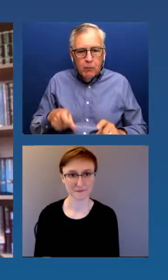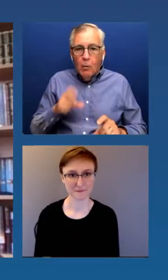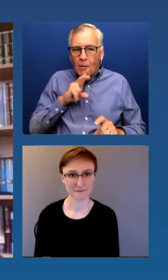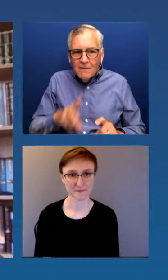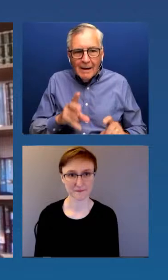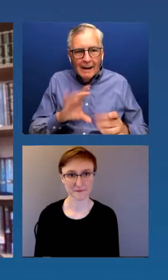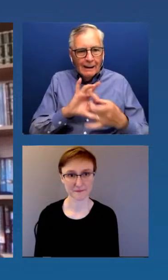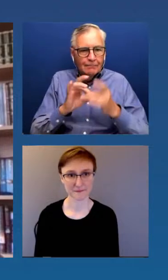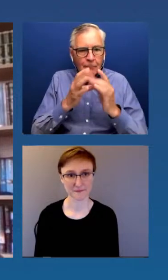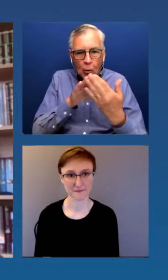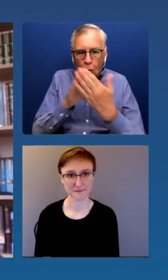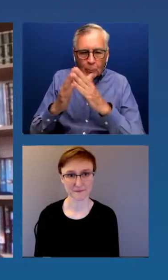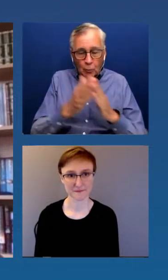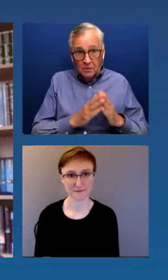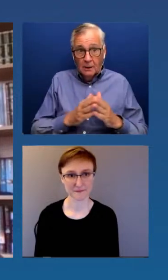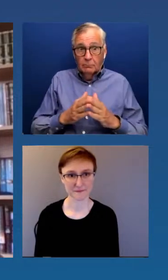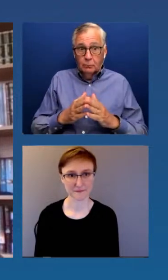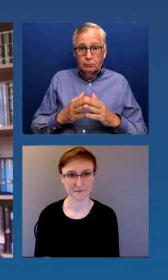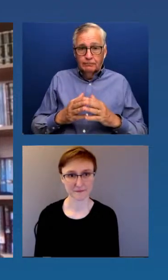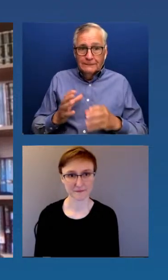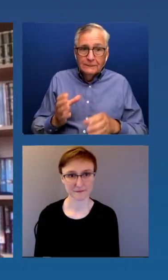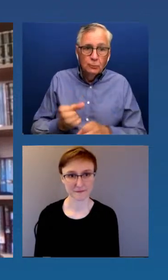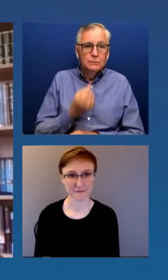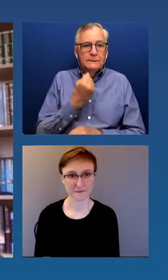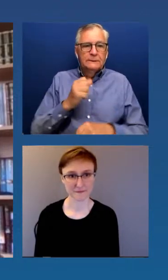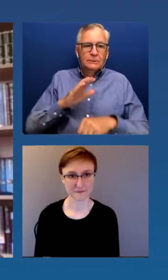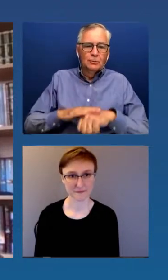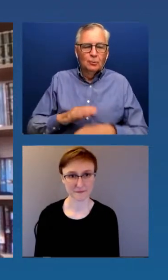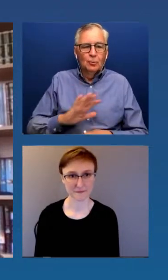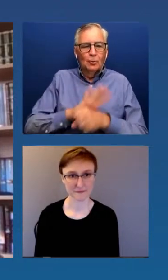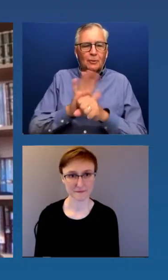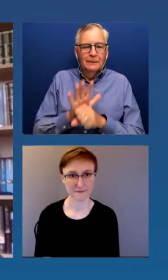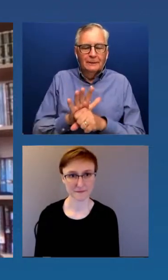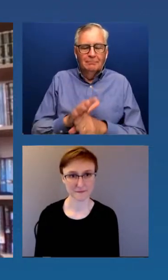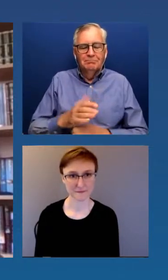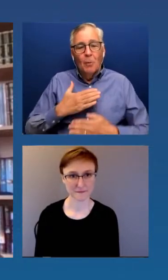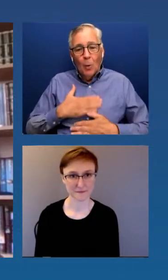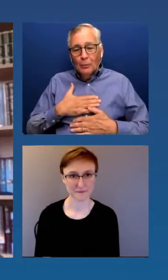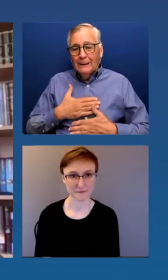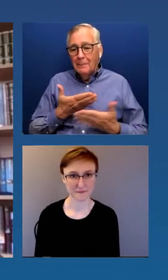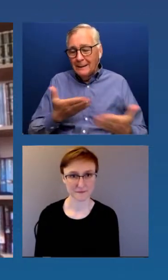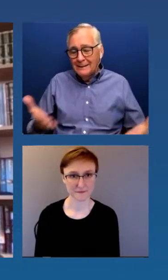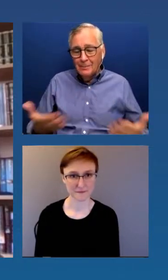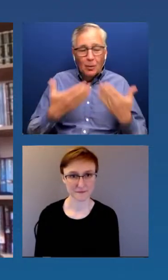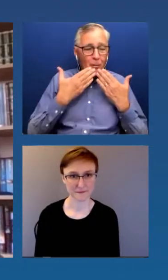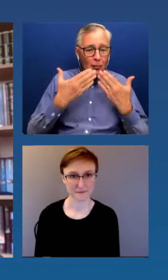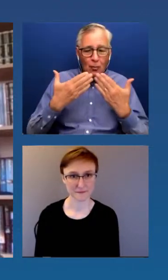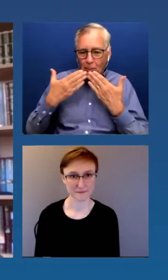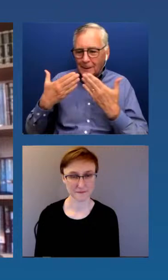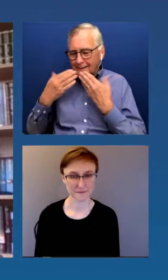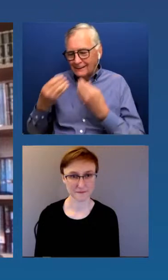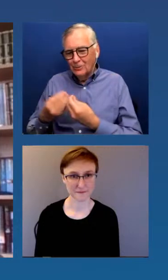pour combattre la COVID-19 dans notre communauté. Nous vous apprécions et nous vous remercions aujourd'hui.